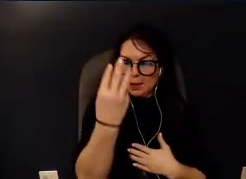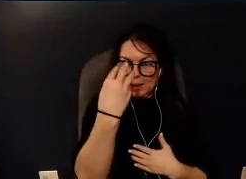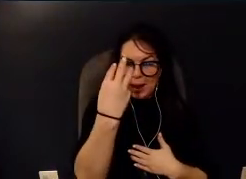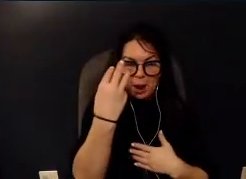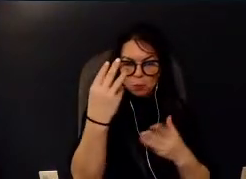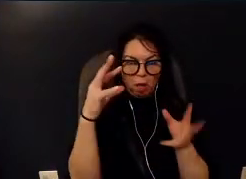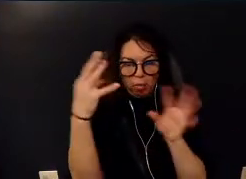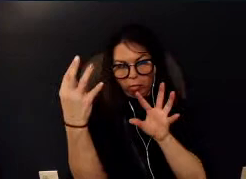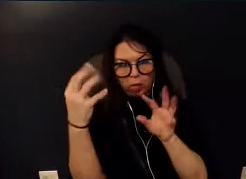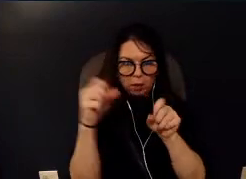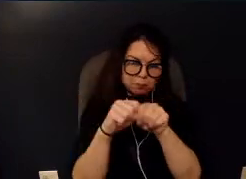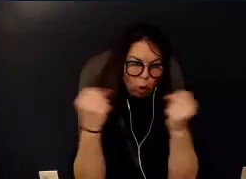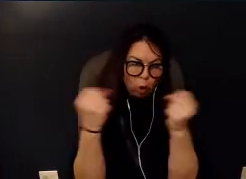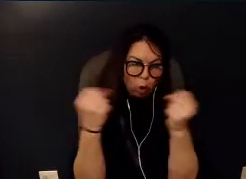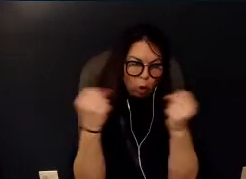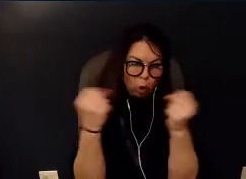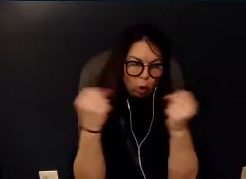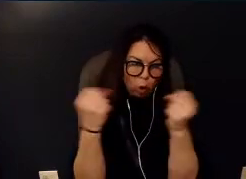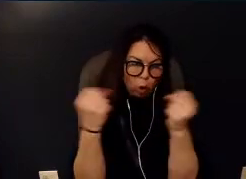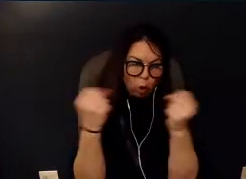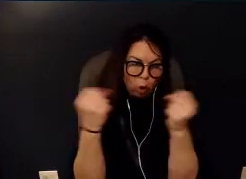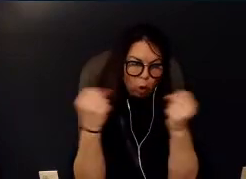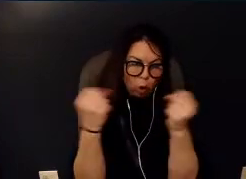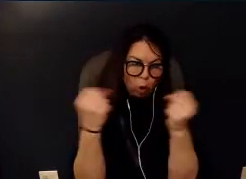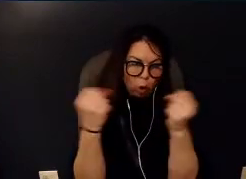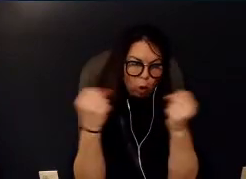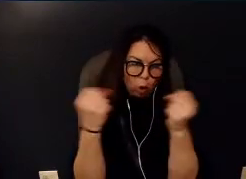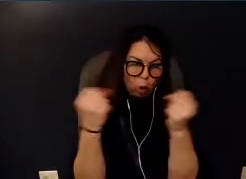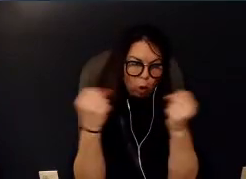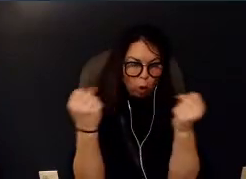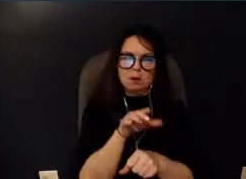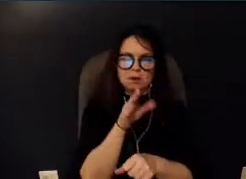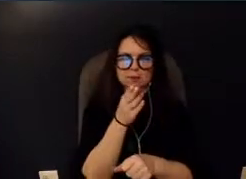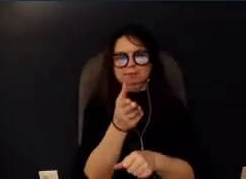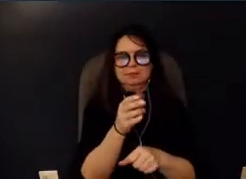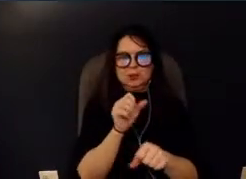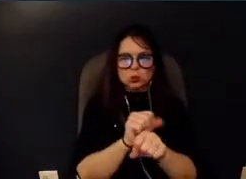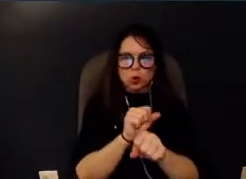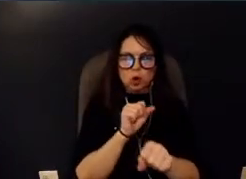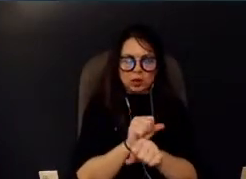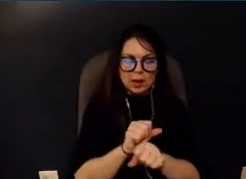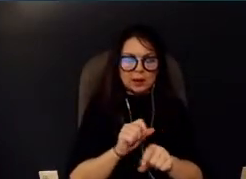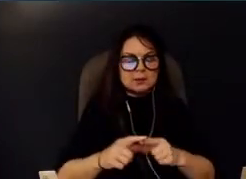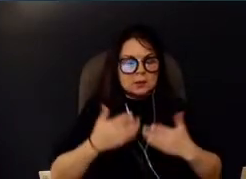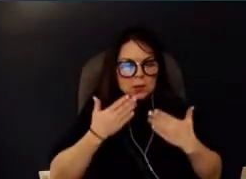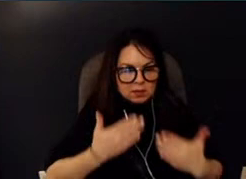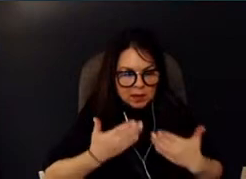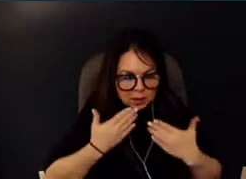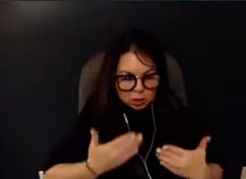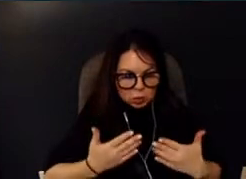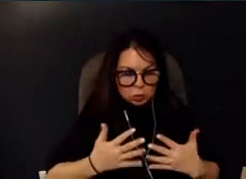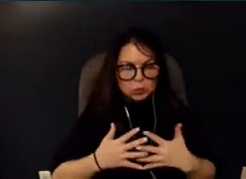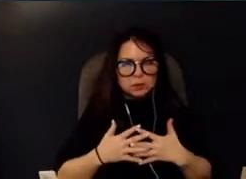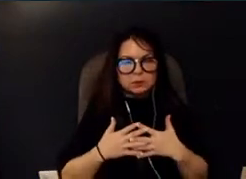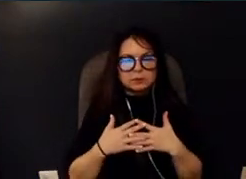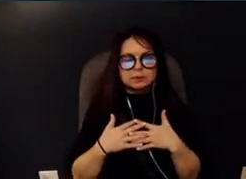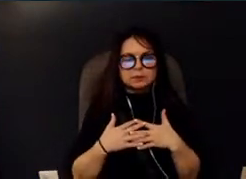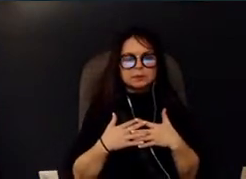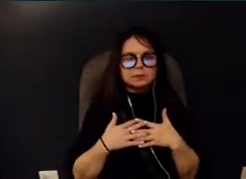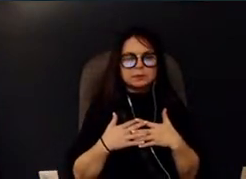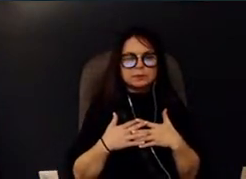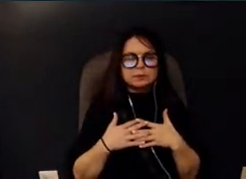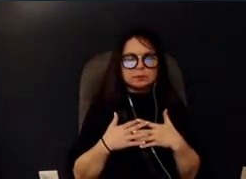working. So thank you, Madam Chair. I'm going to be supporting this